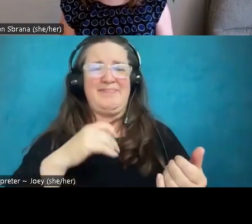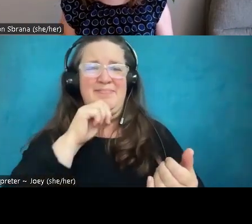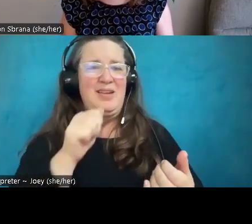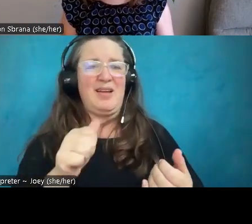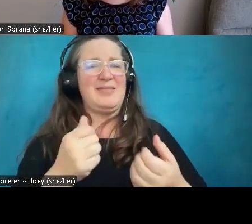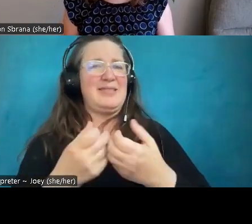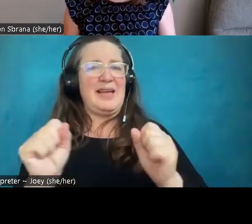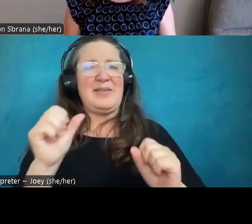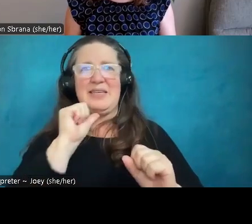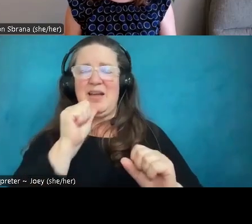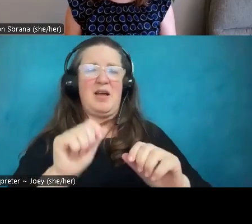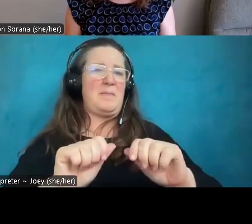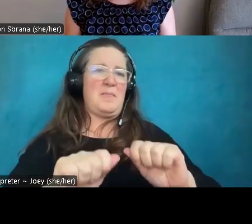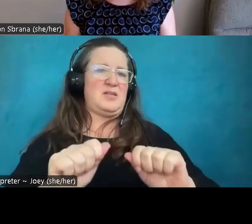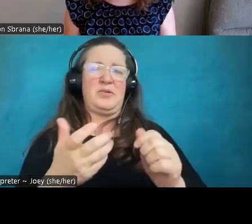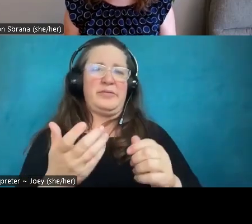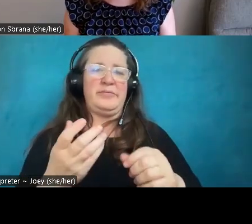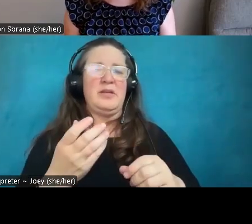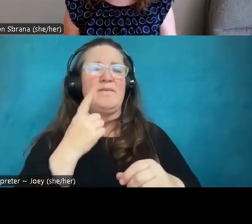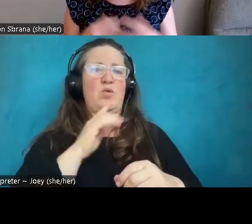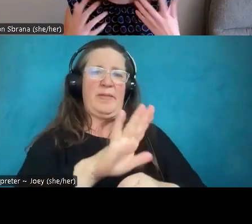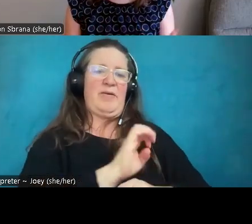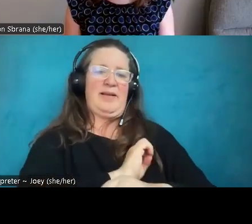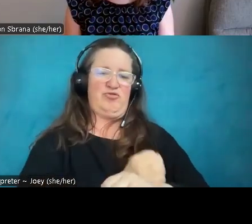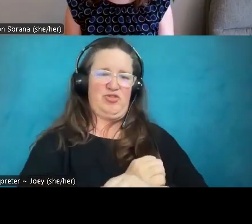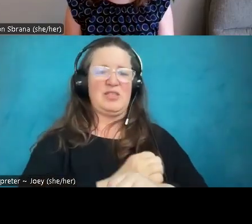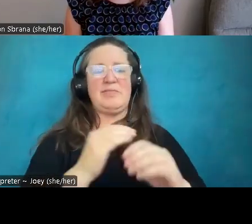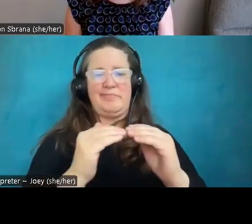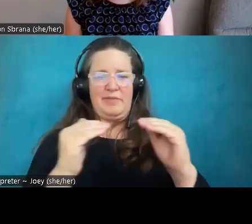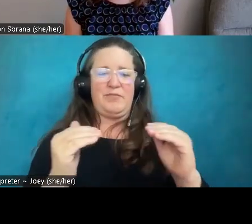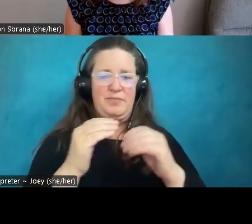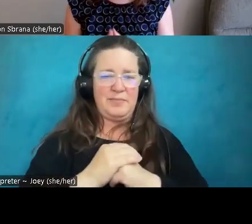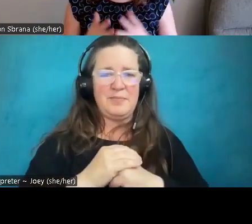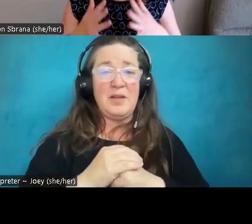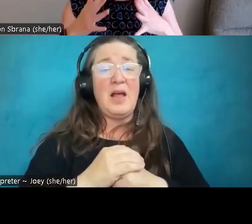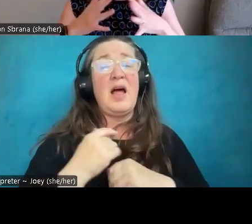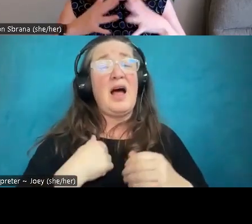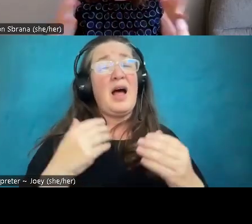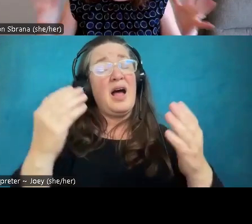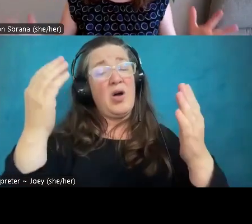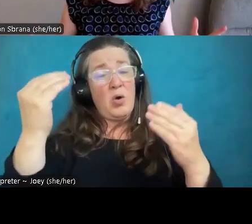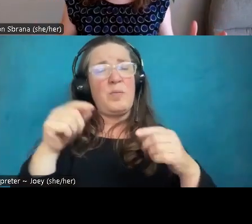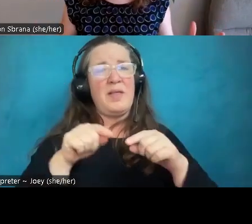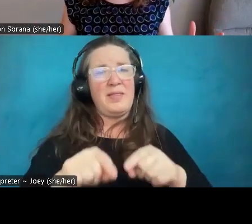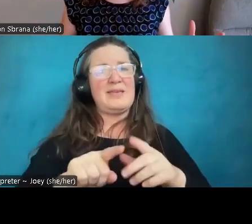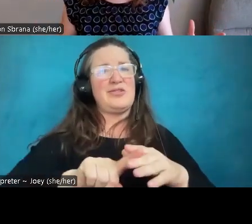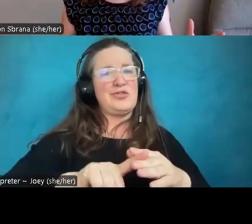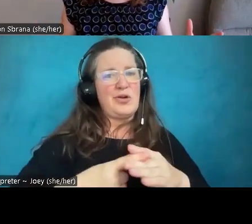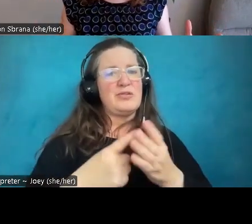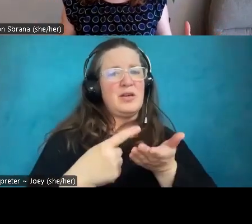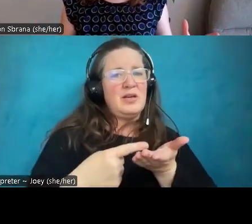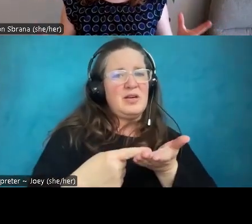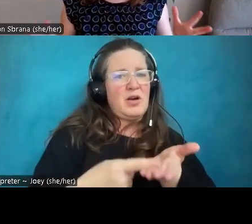energy envelope. And my hope is that this gets the conversation started of all the different